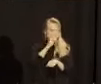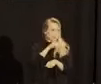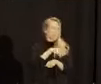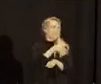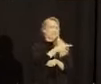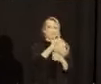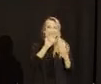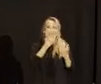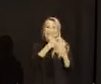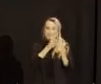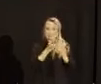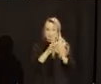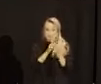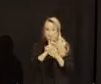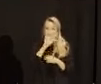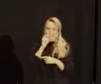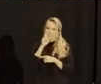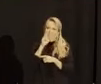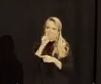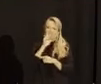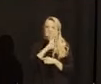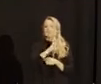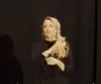Converse now. Yes.